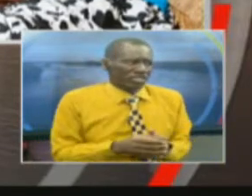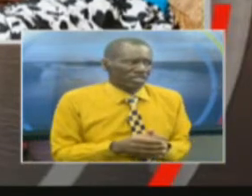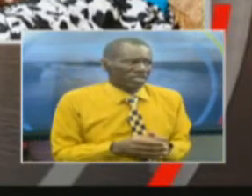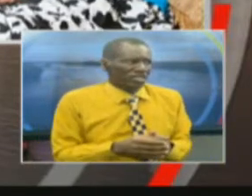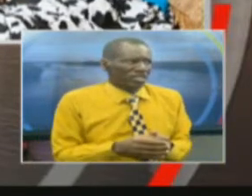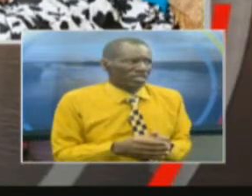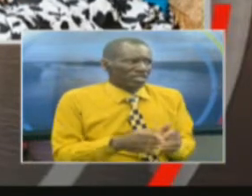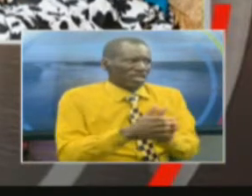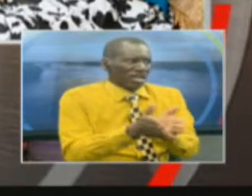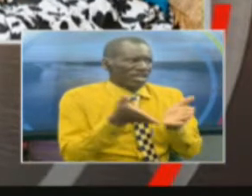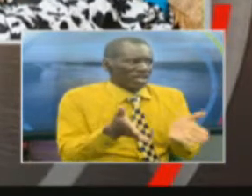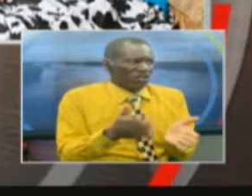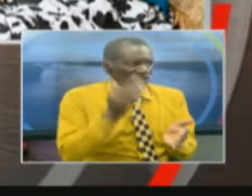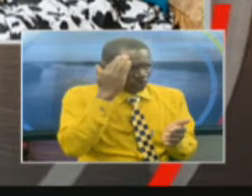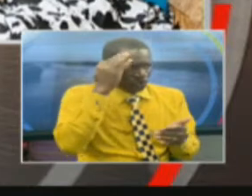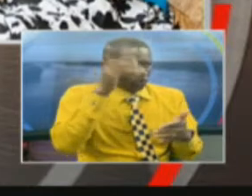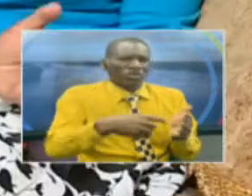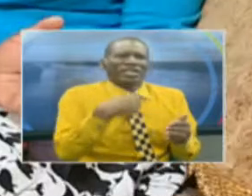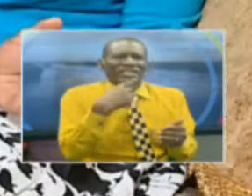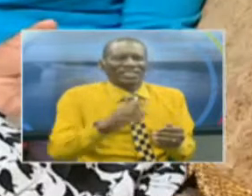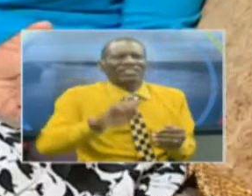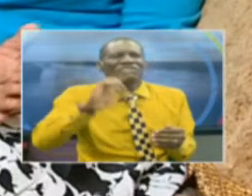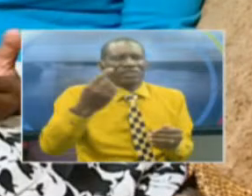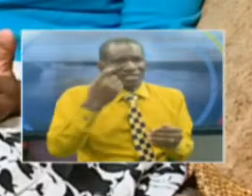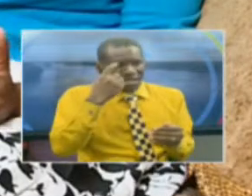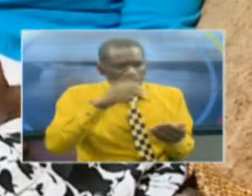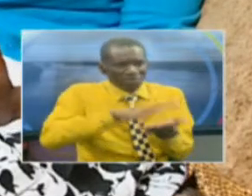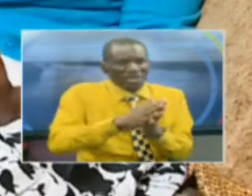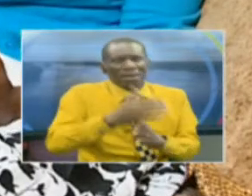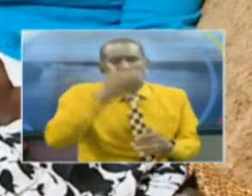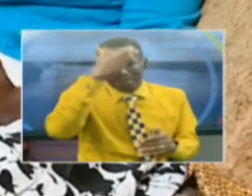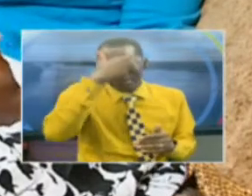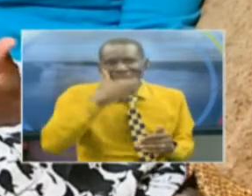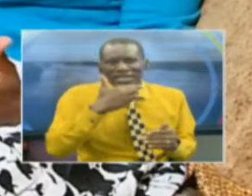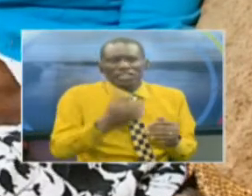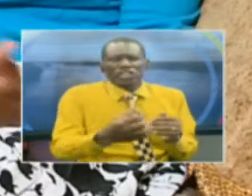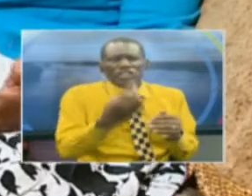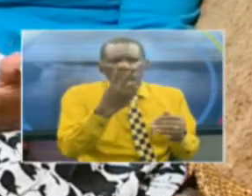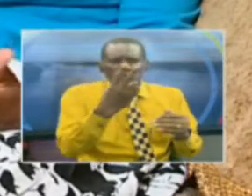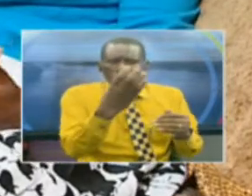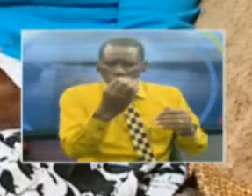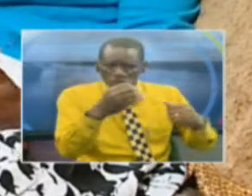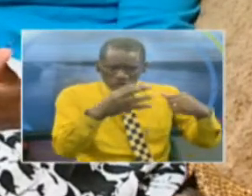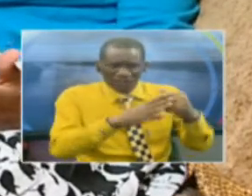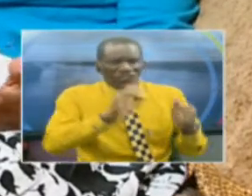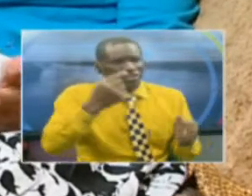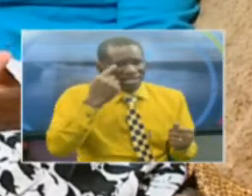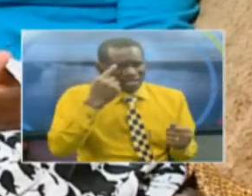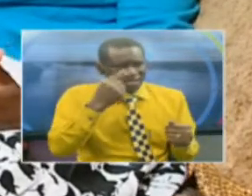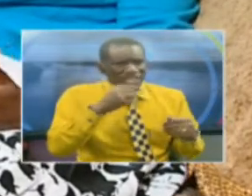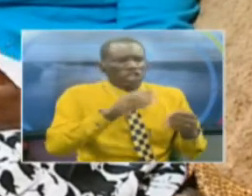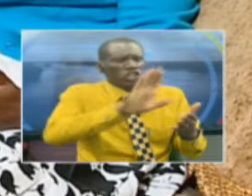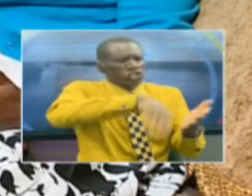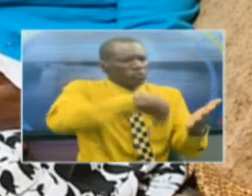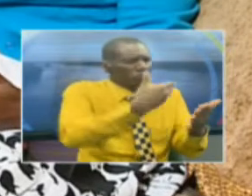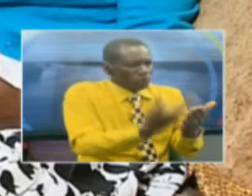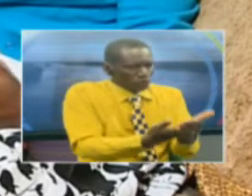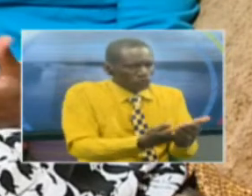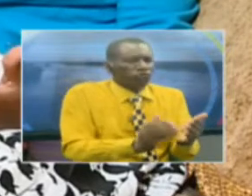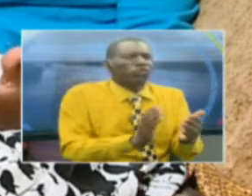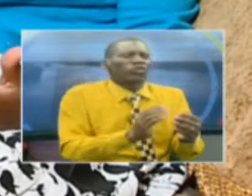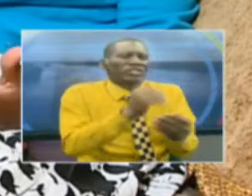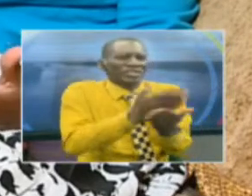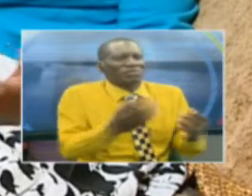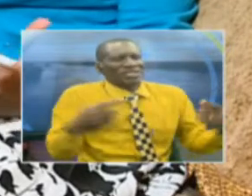And you remember he said he lost the first eye in 2009. Yes. So when he proposed for more than a friendship,